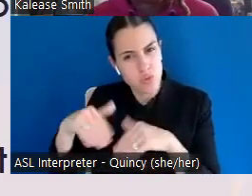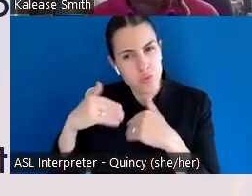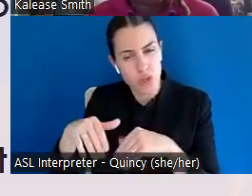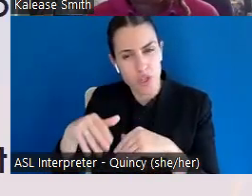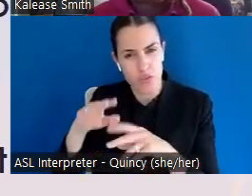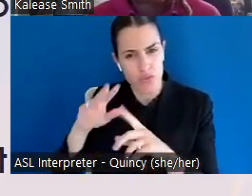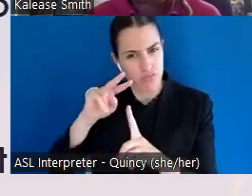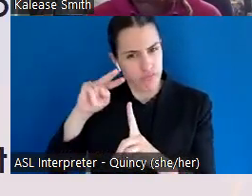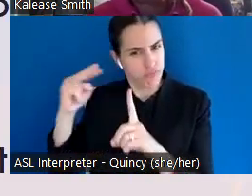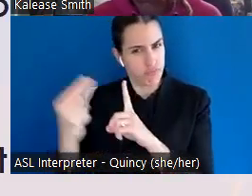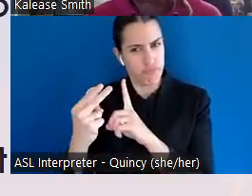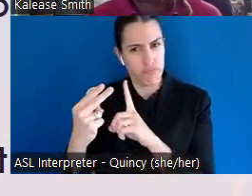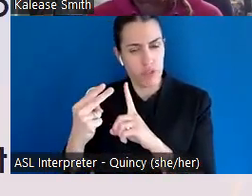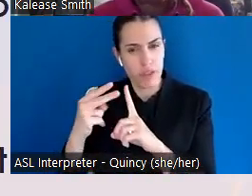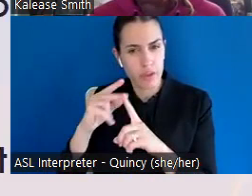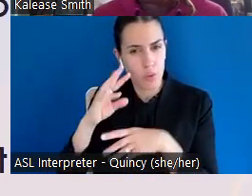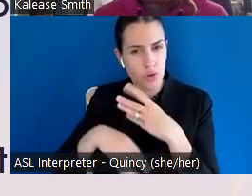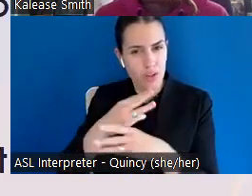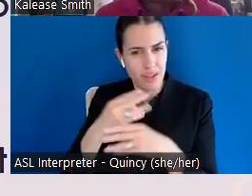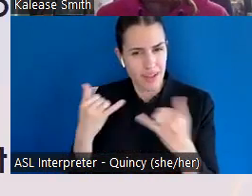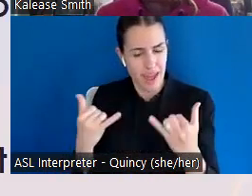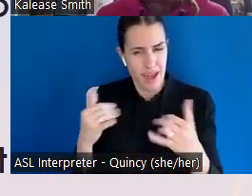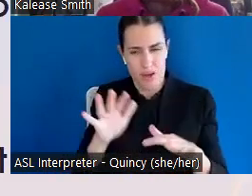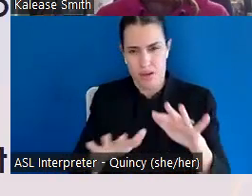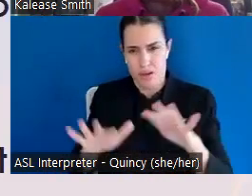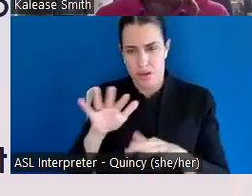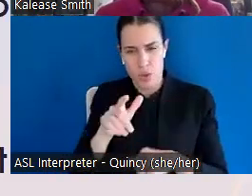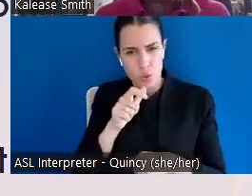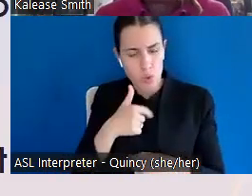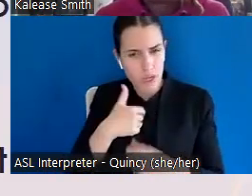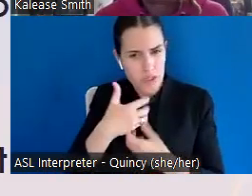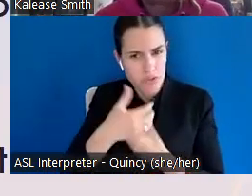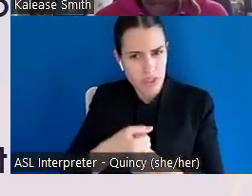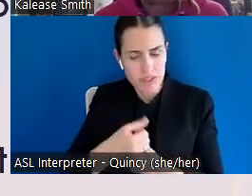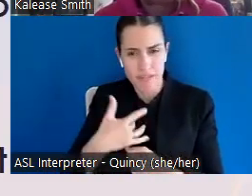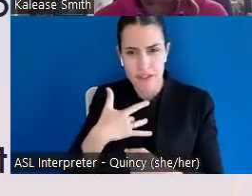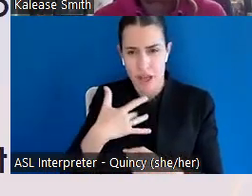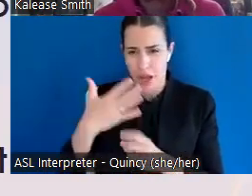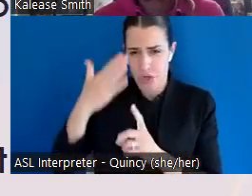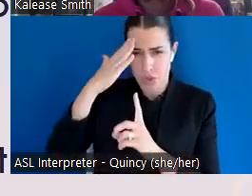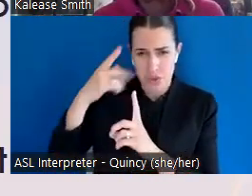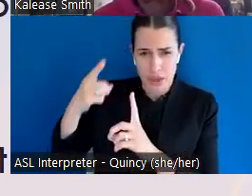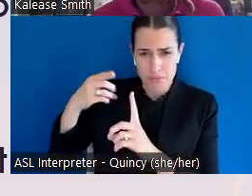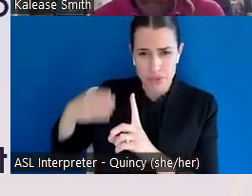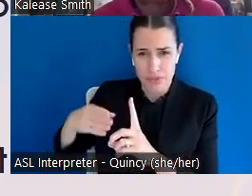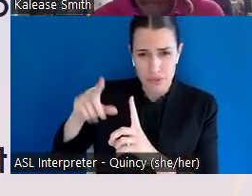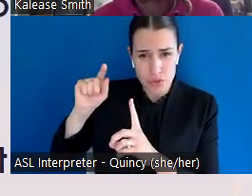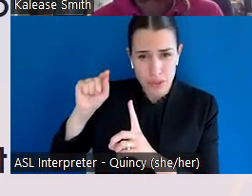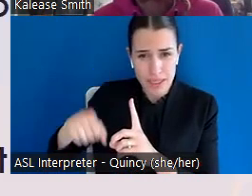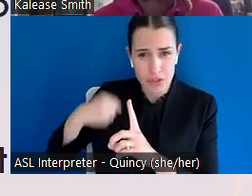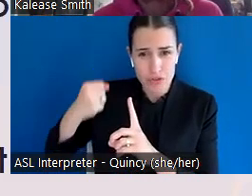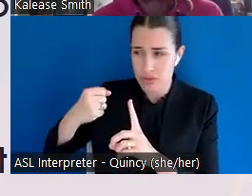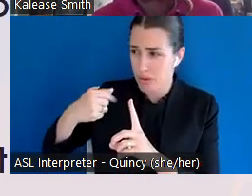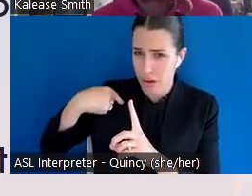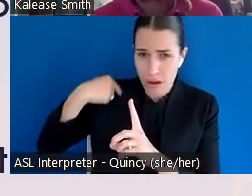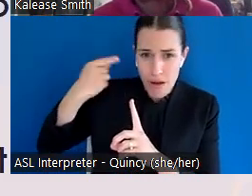totally different now. Who do I trust? I knew this person for 20 years, or I knew this person for a long